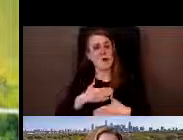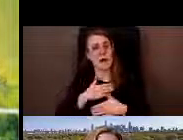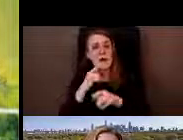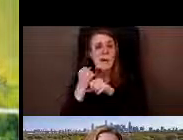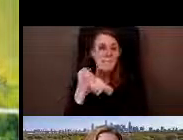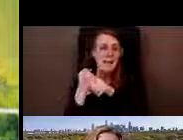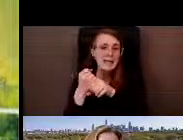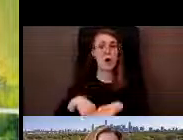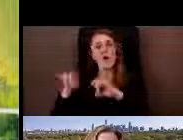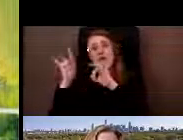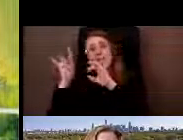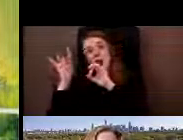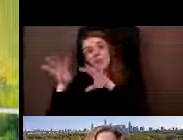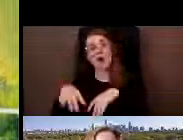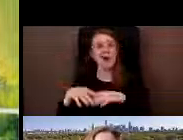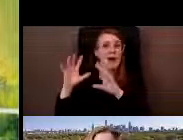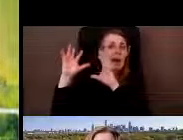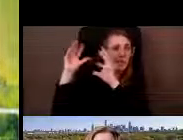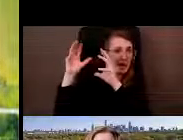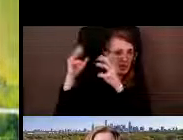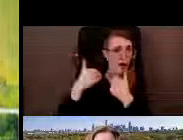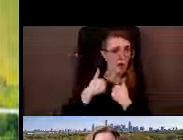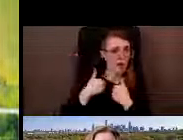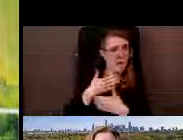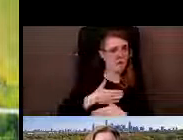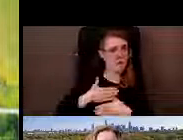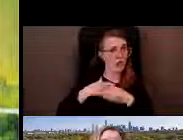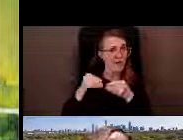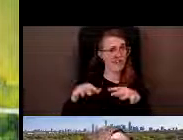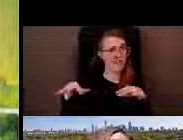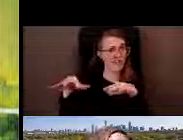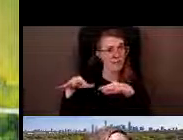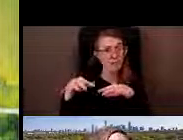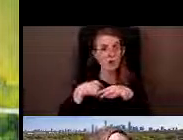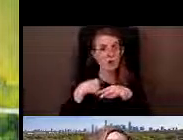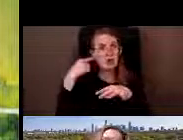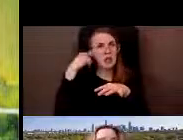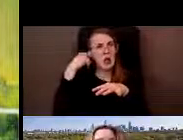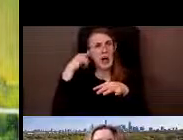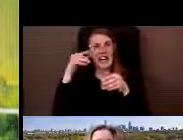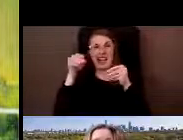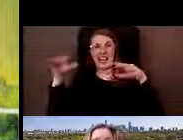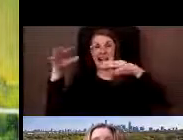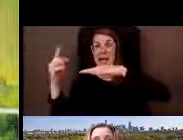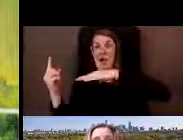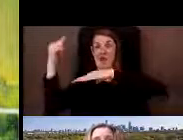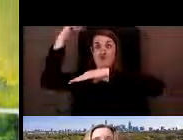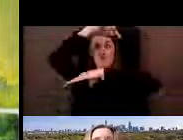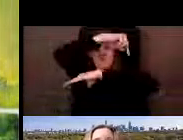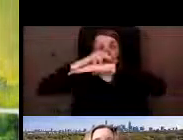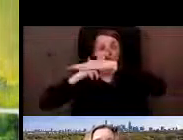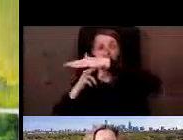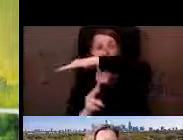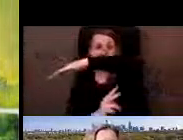volleyball, basketball. And we also explored how a tunnel, instead of having a land bridge take you over Barton Springs Road, we